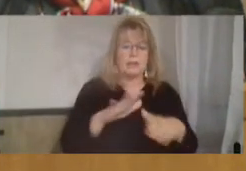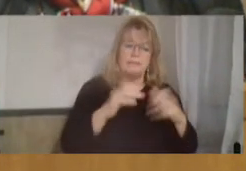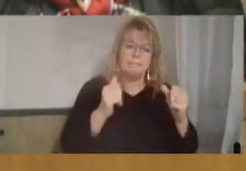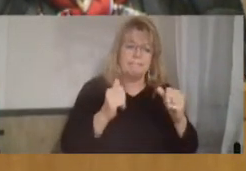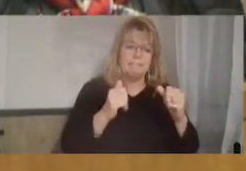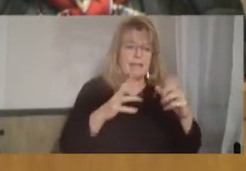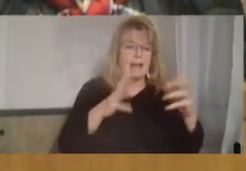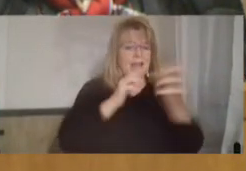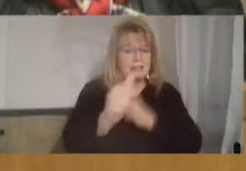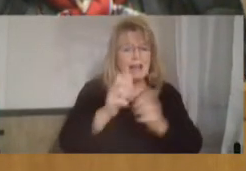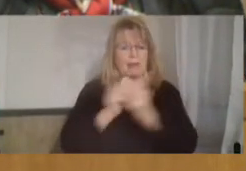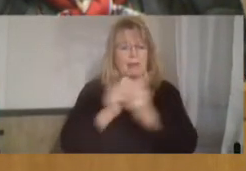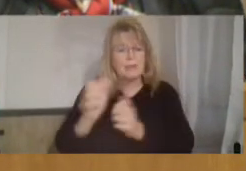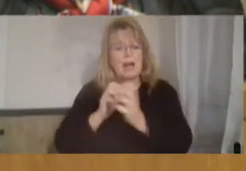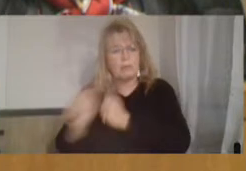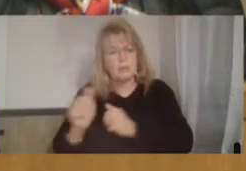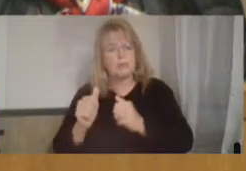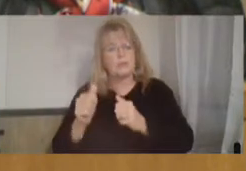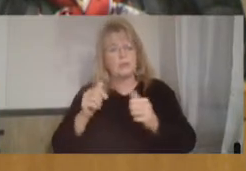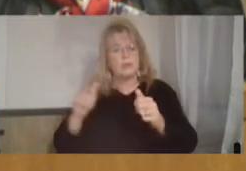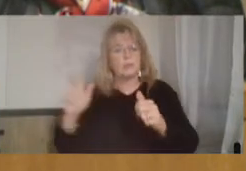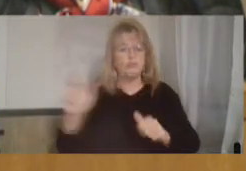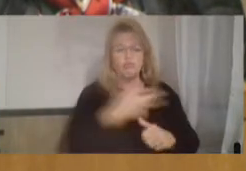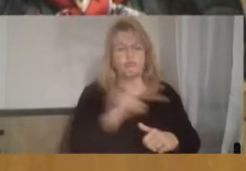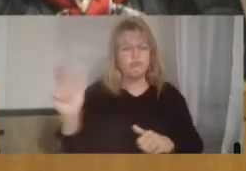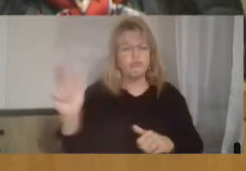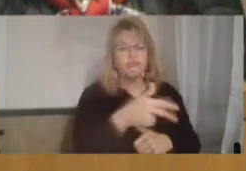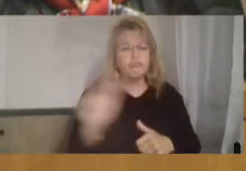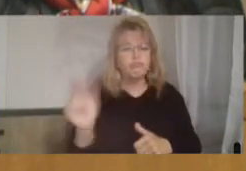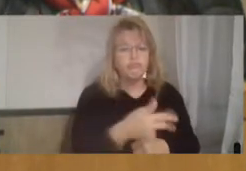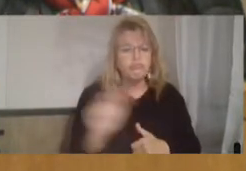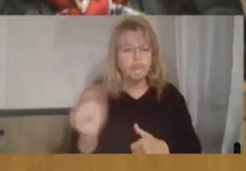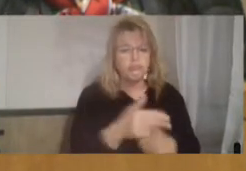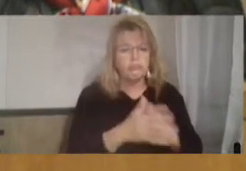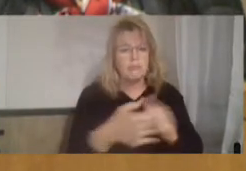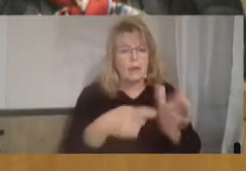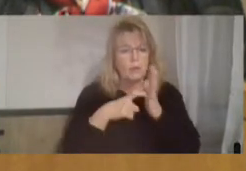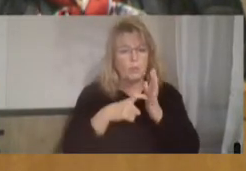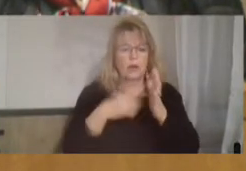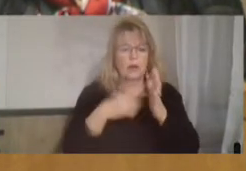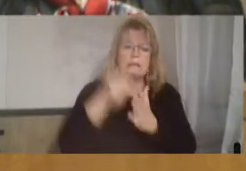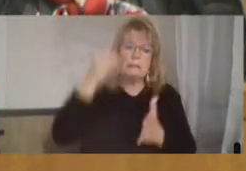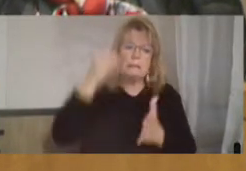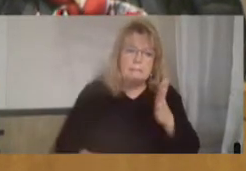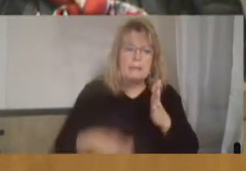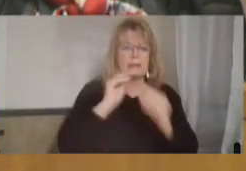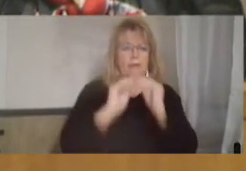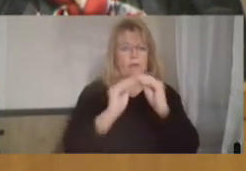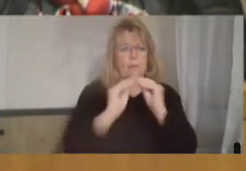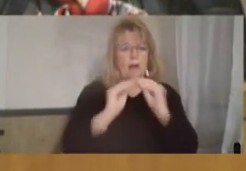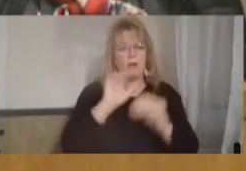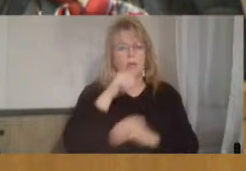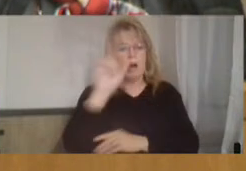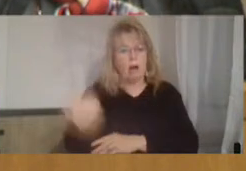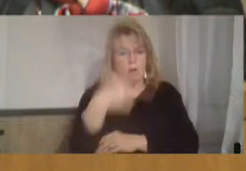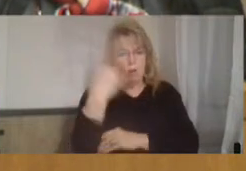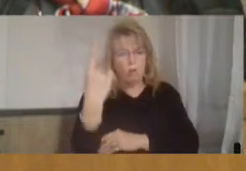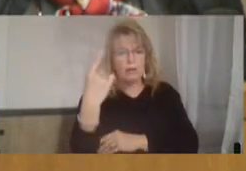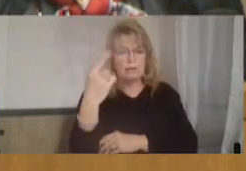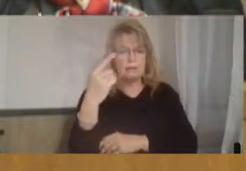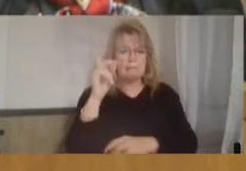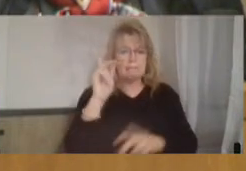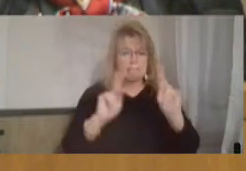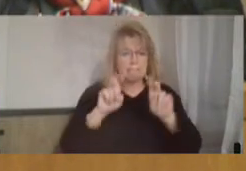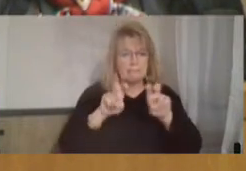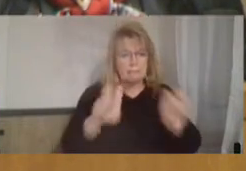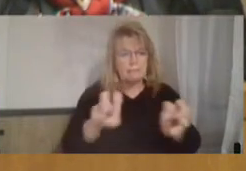damage from cut-through traffic and required expensive repairs. Not only passenger vehicles, but commercial vehicles delivering